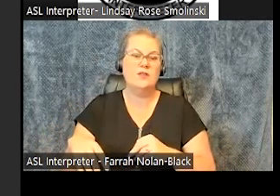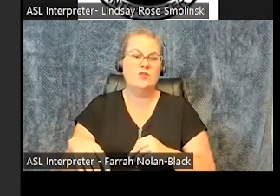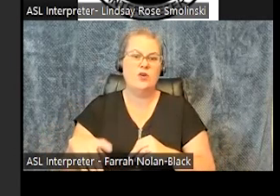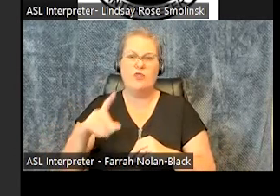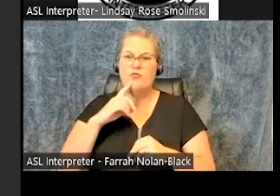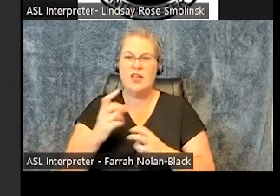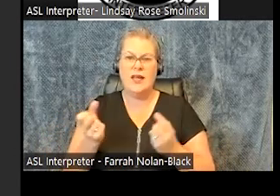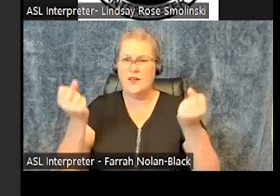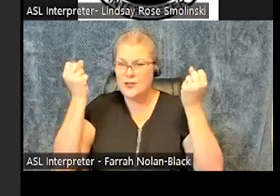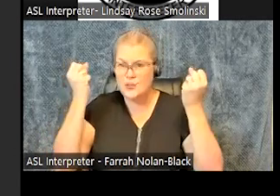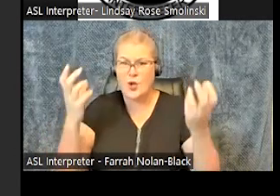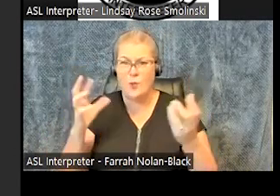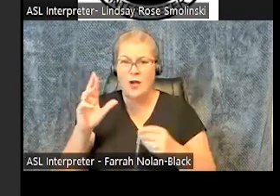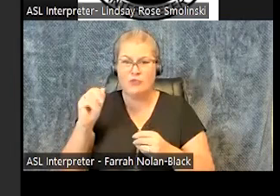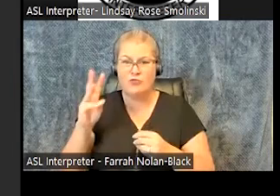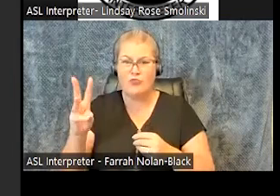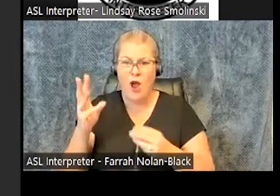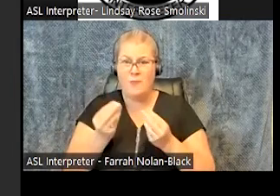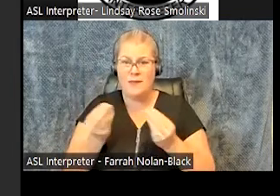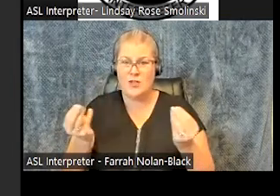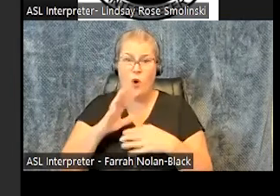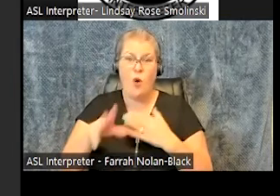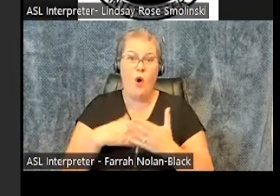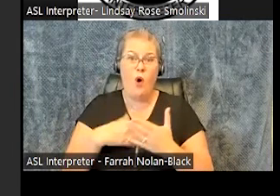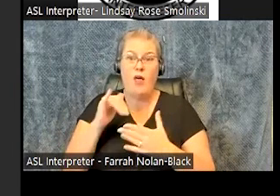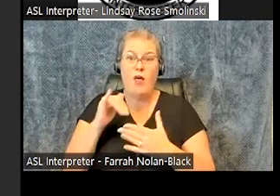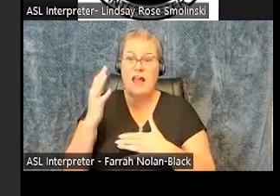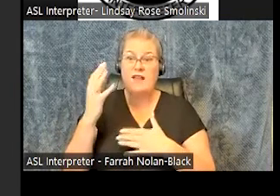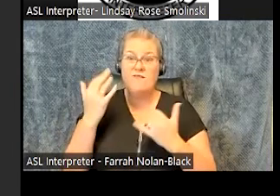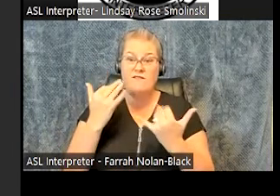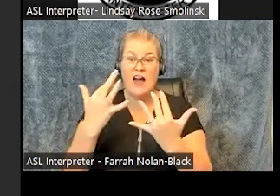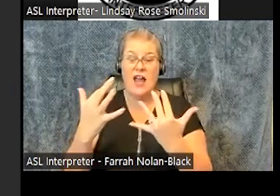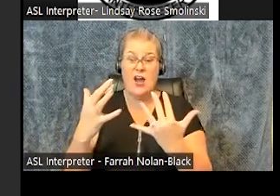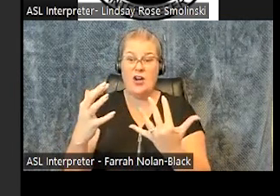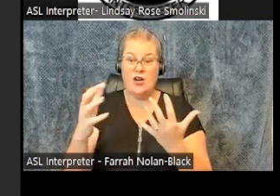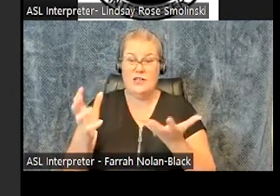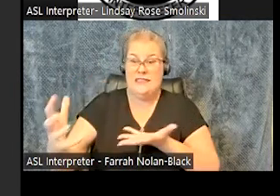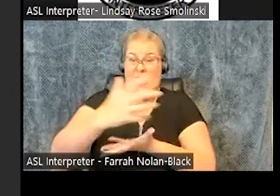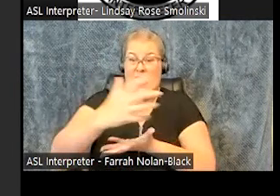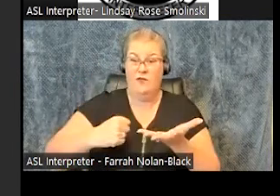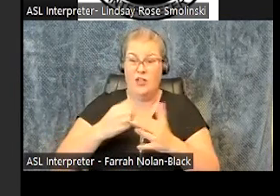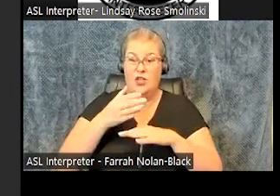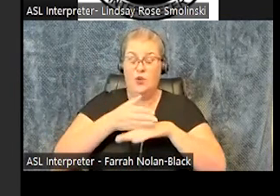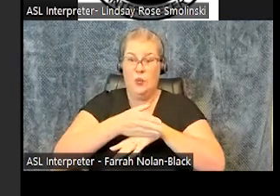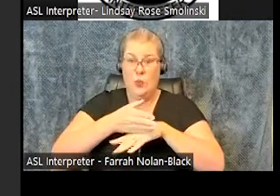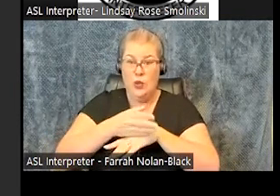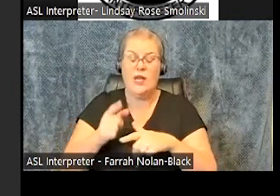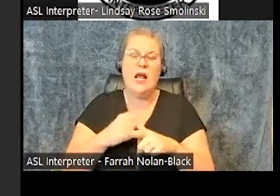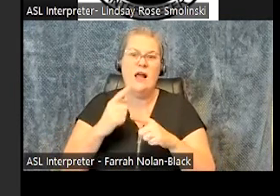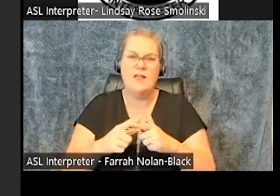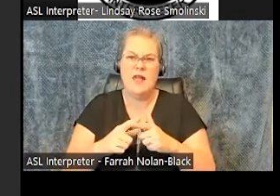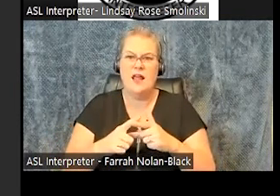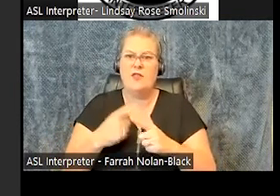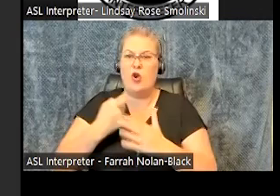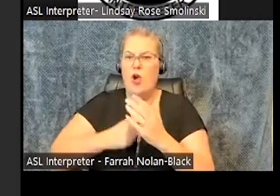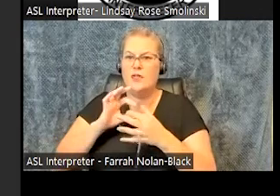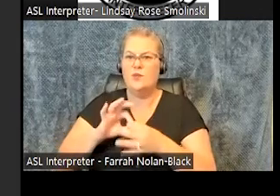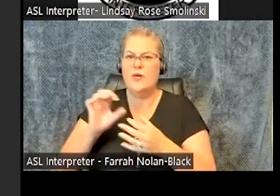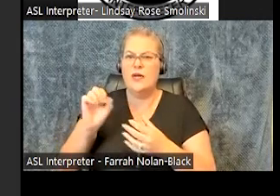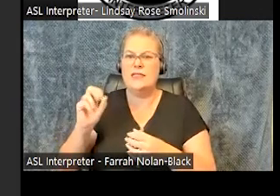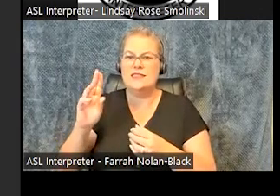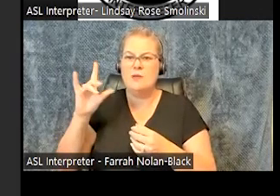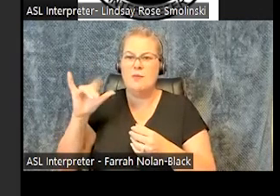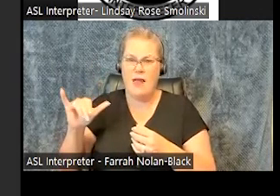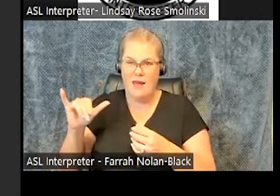material, right? Like all this fire salvage wood. The cost has to do just with supply chains. How has it impacted us? One of the